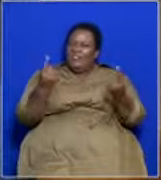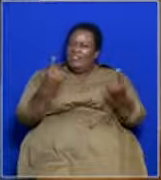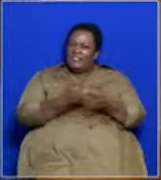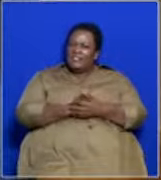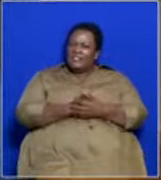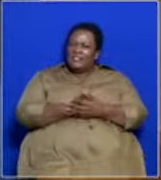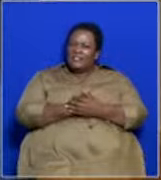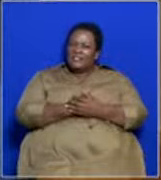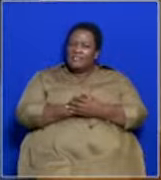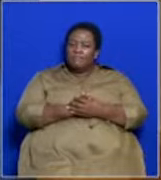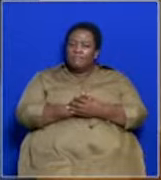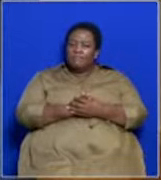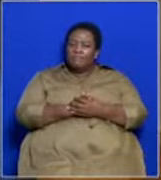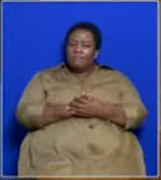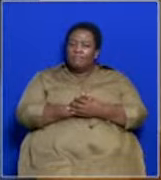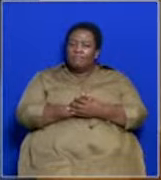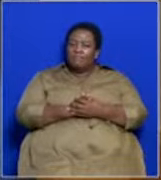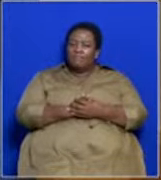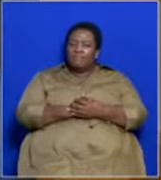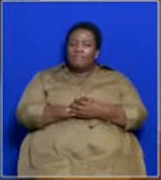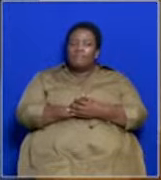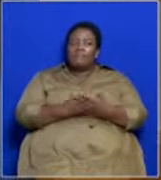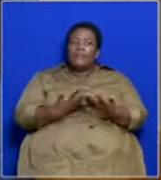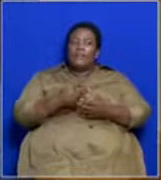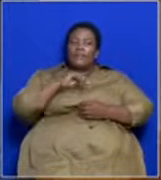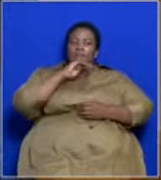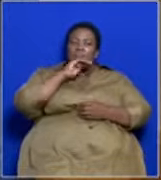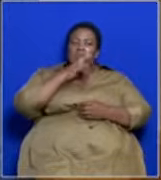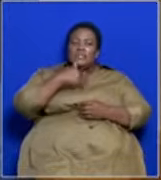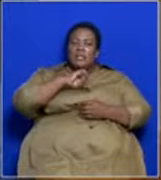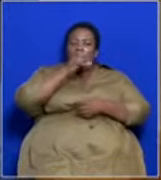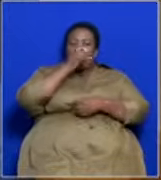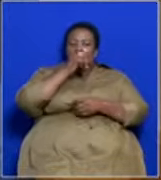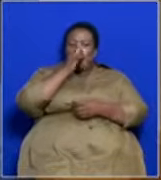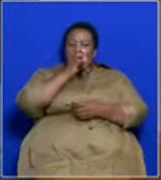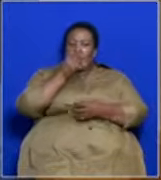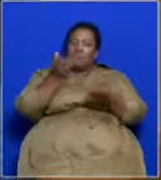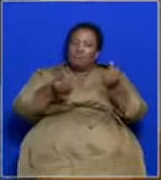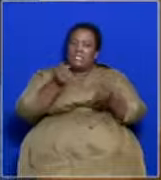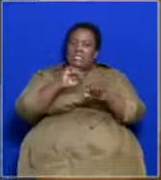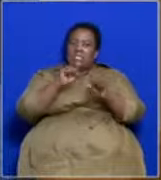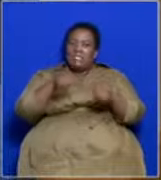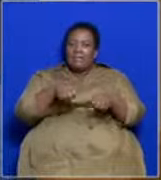Otherwise, our criminal justice system is imperiled.